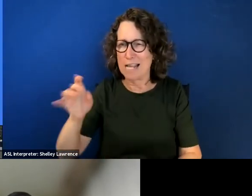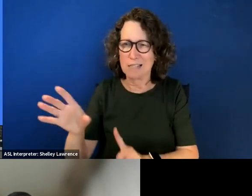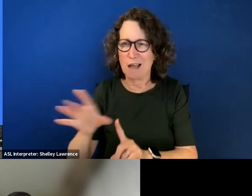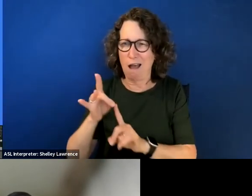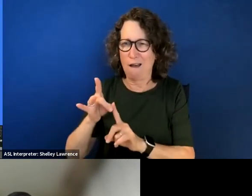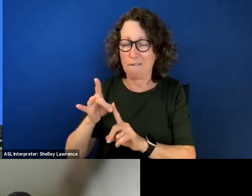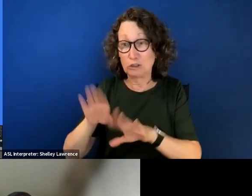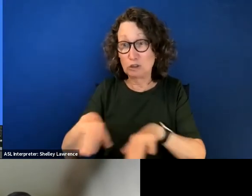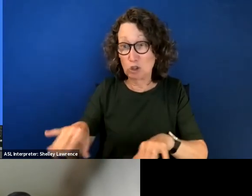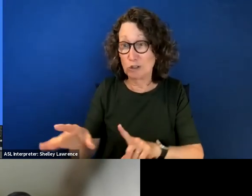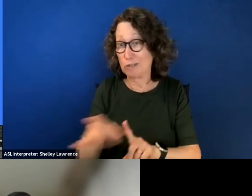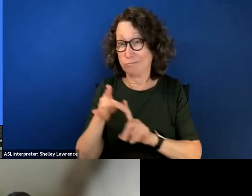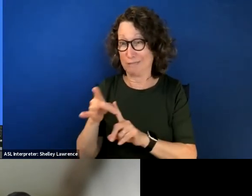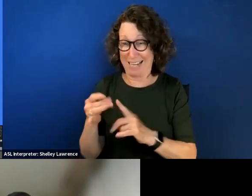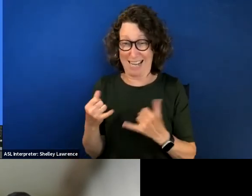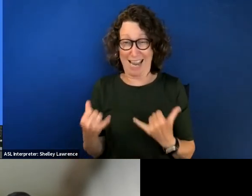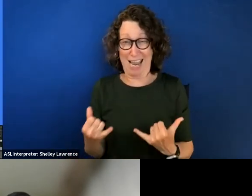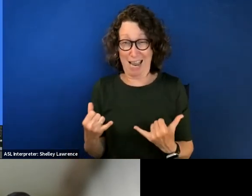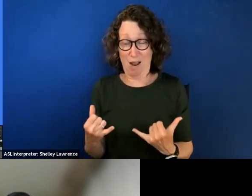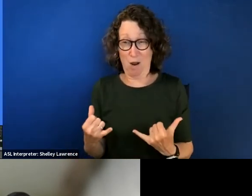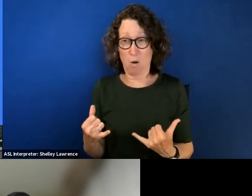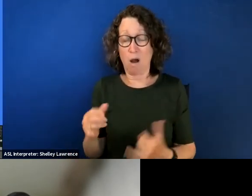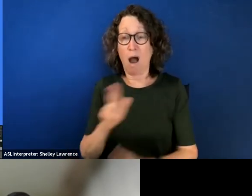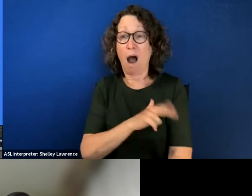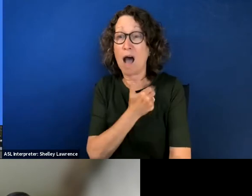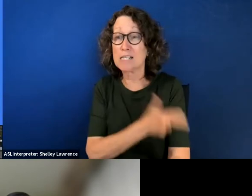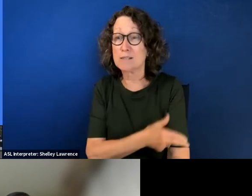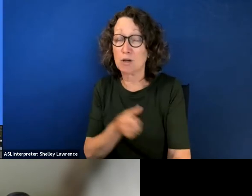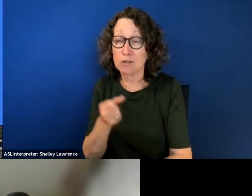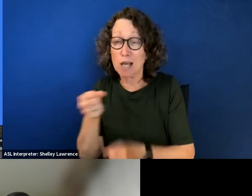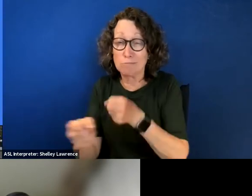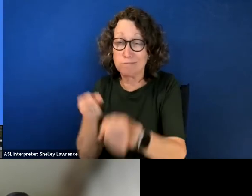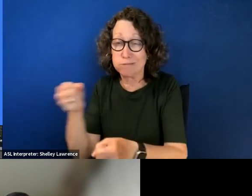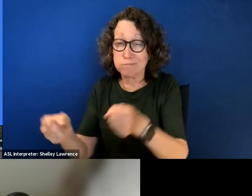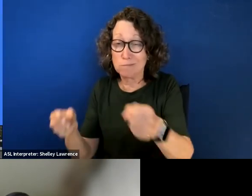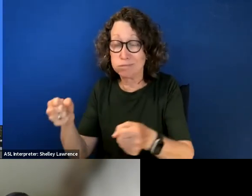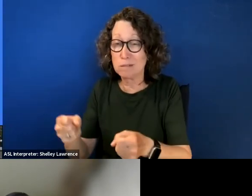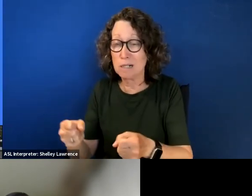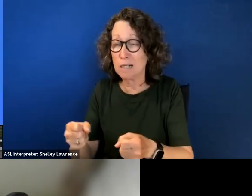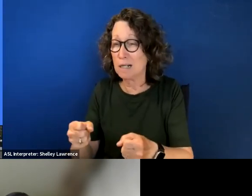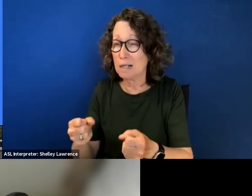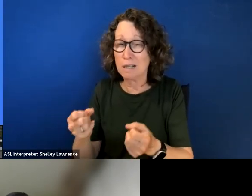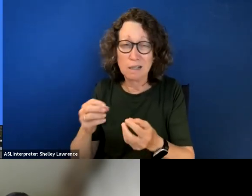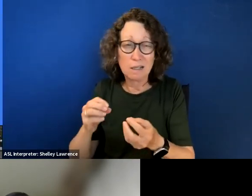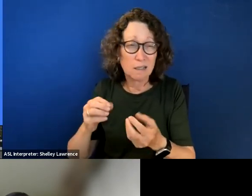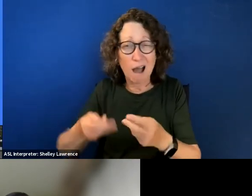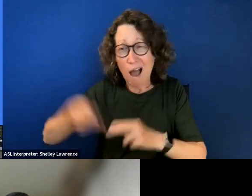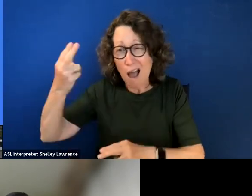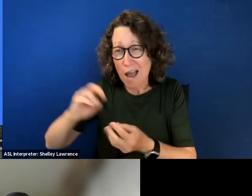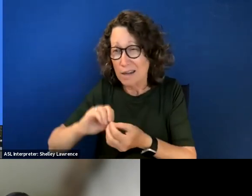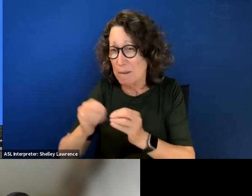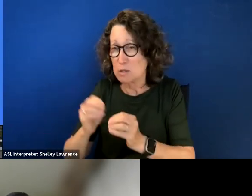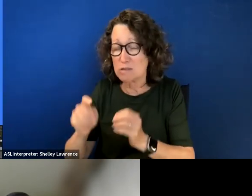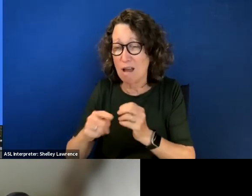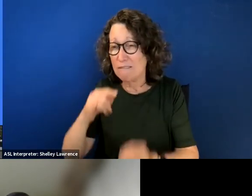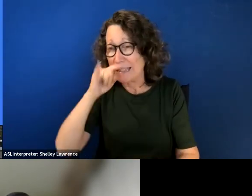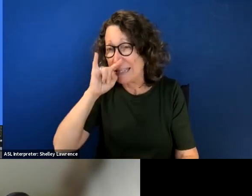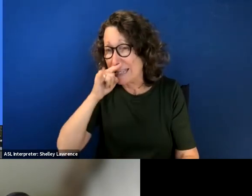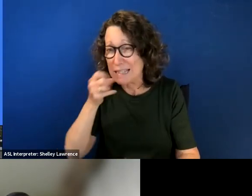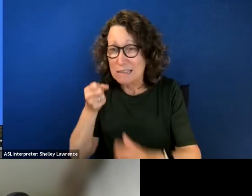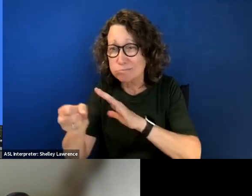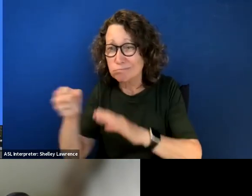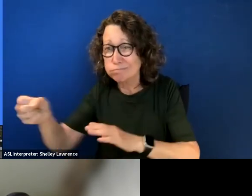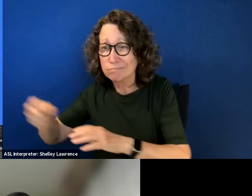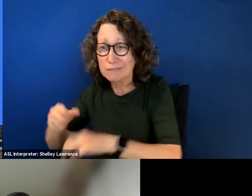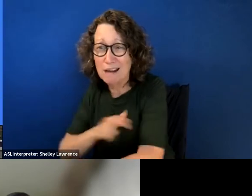pediatric COVID right now. Their hospitals are seeing double-digit numbers of pediatric cases.